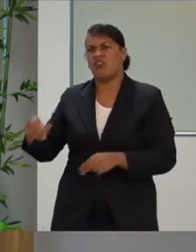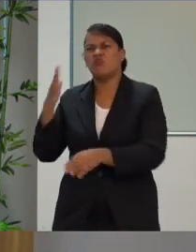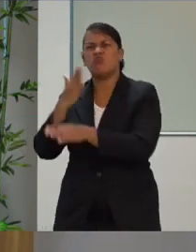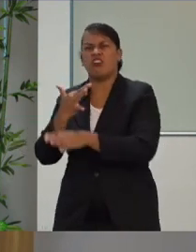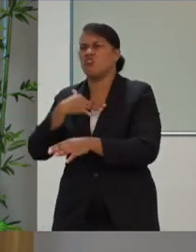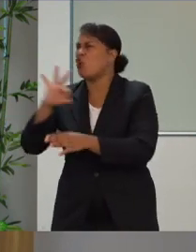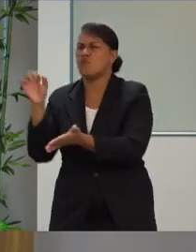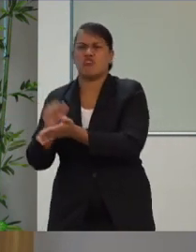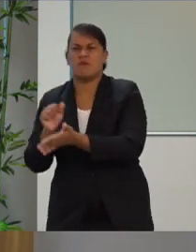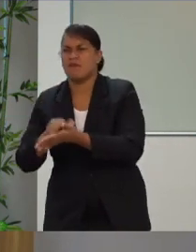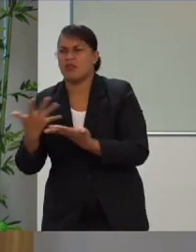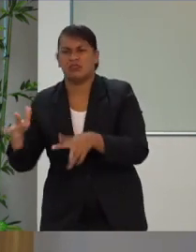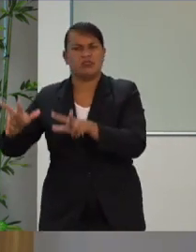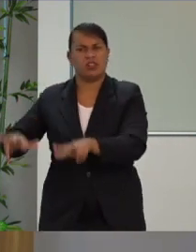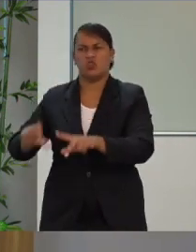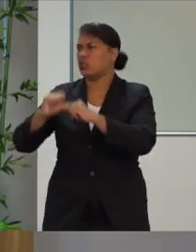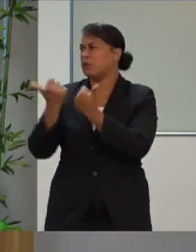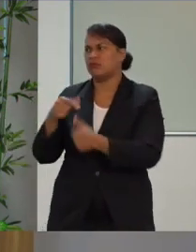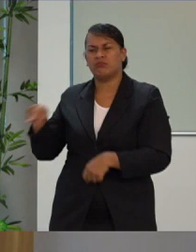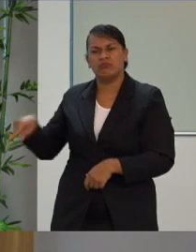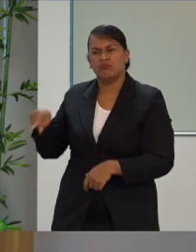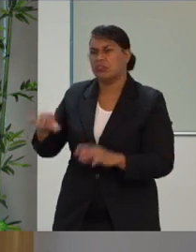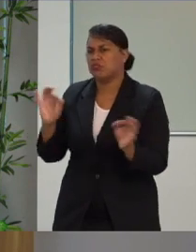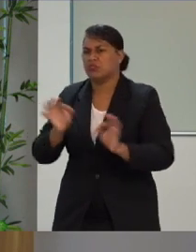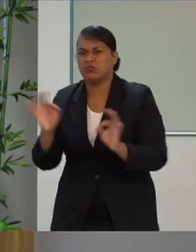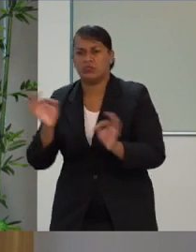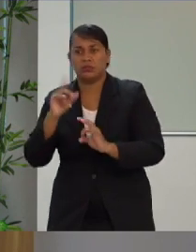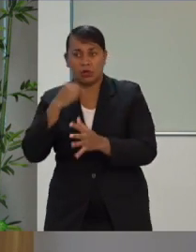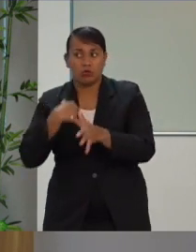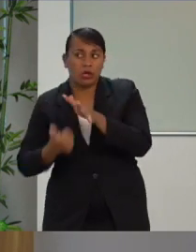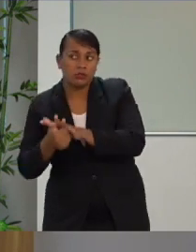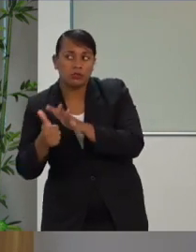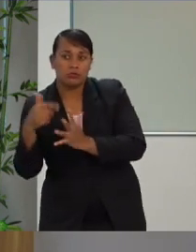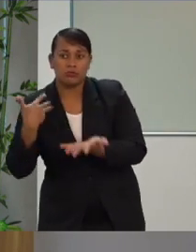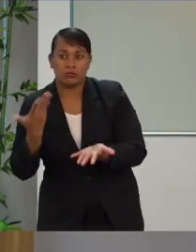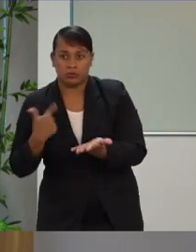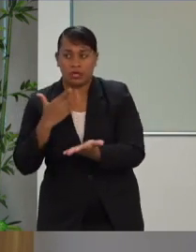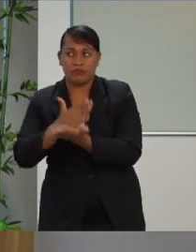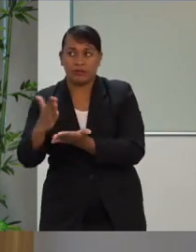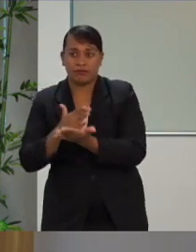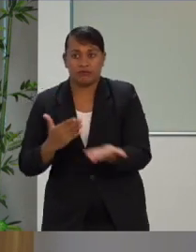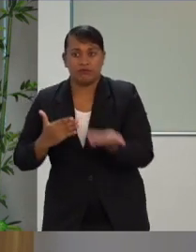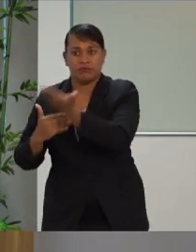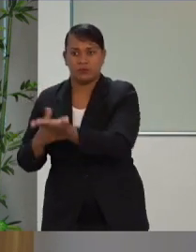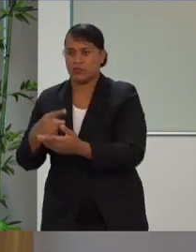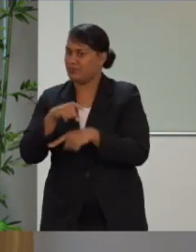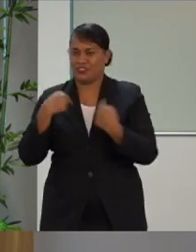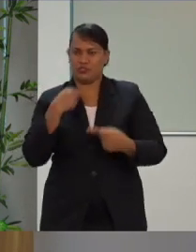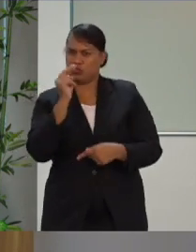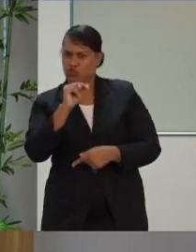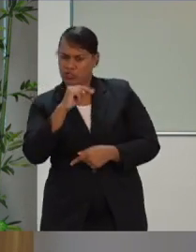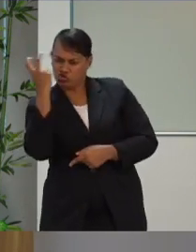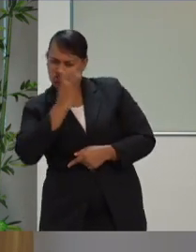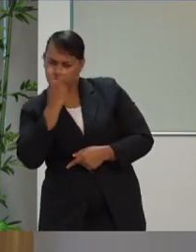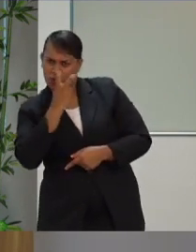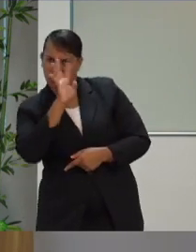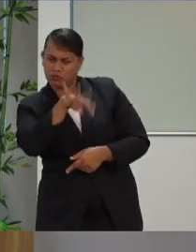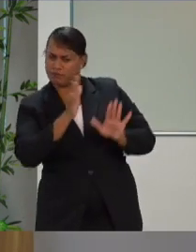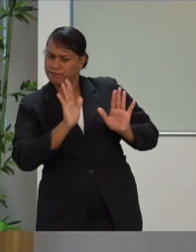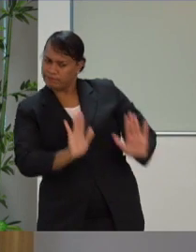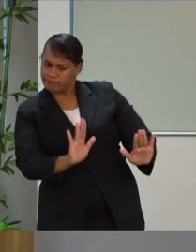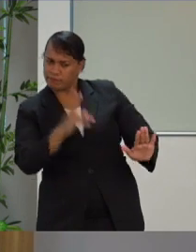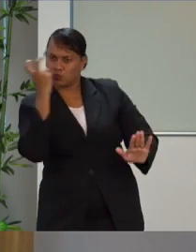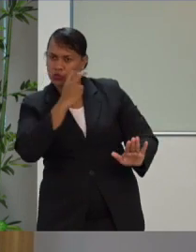now I can't get a letter from them, so give me access to my FNPF account. So it's managing those risks, and of course being able to manage